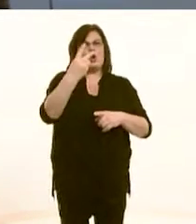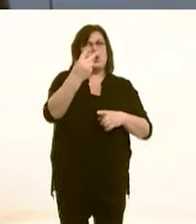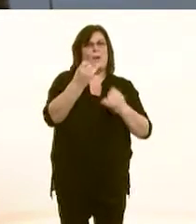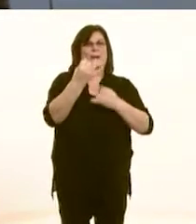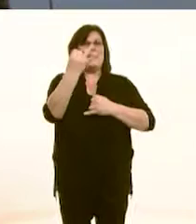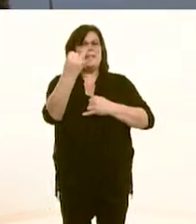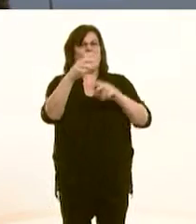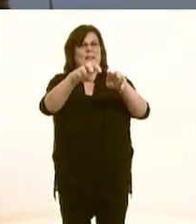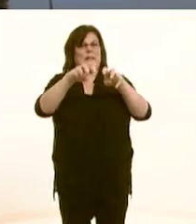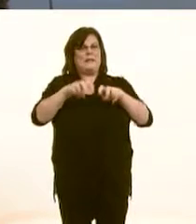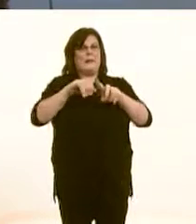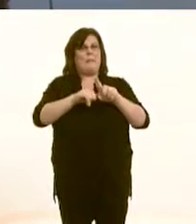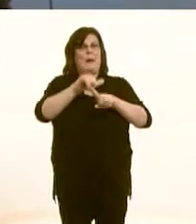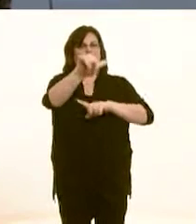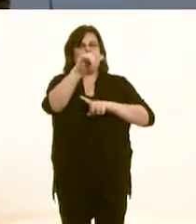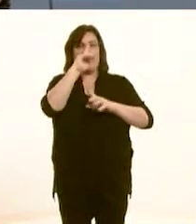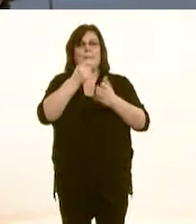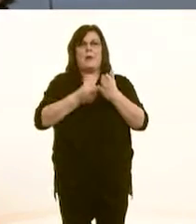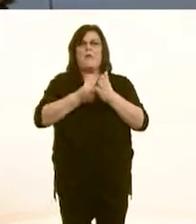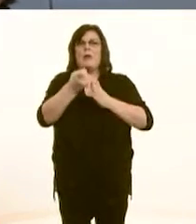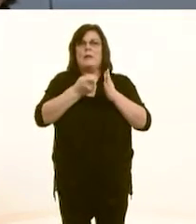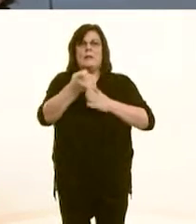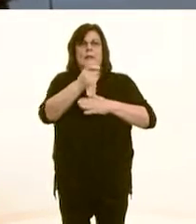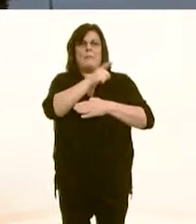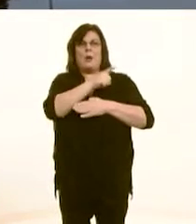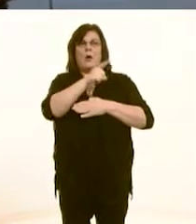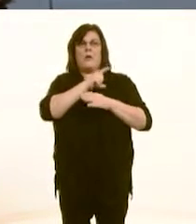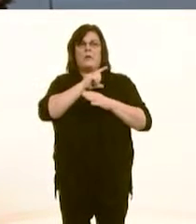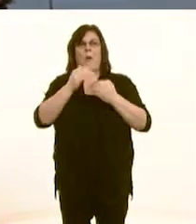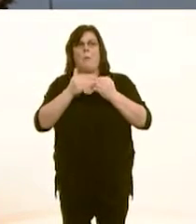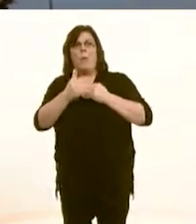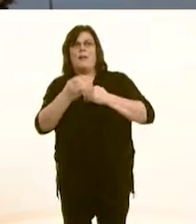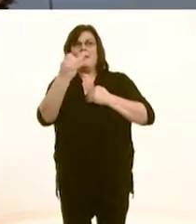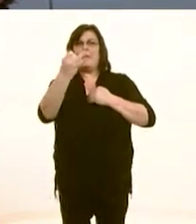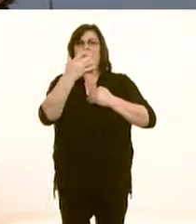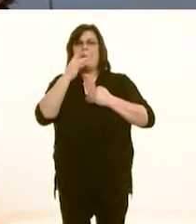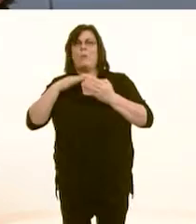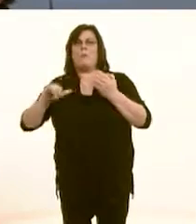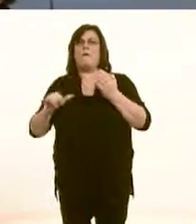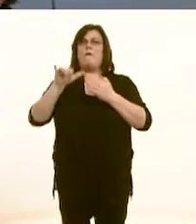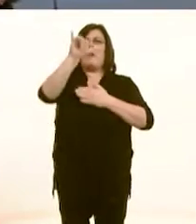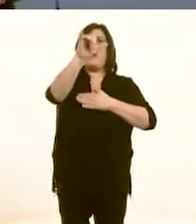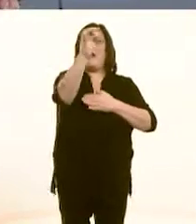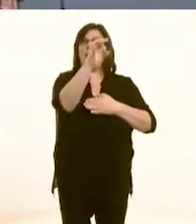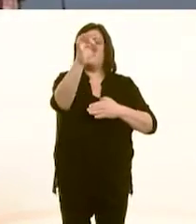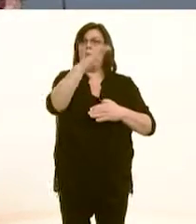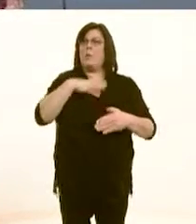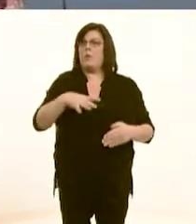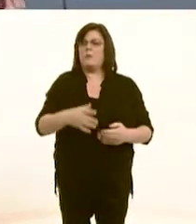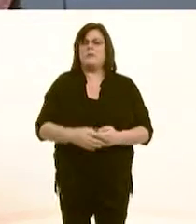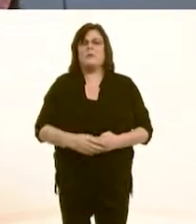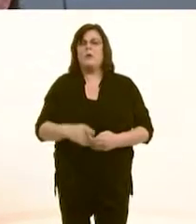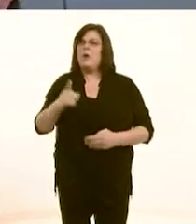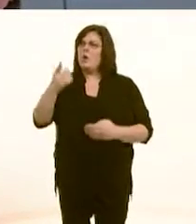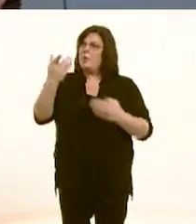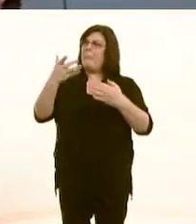had to be chartered to fulfil the route because there were more than 7 people going up to Anglesey on that particular day. You've made that investment.